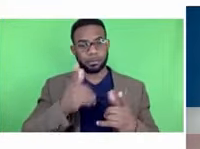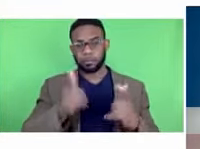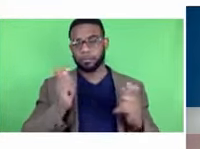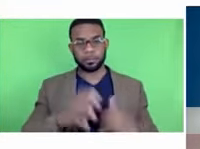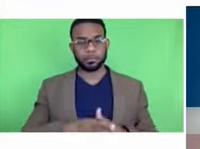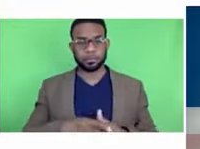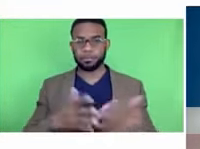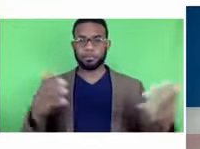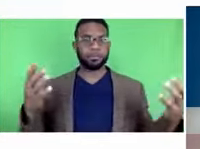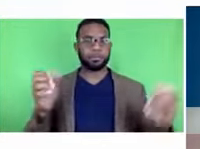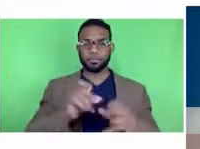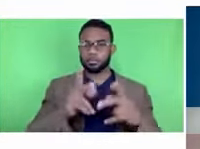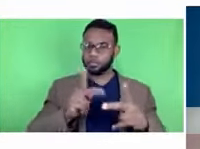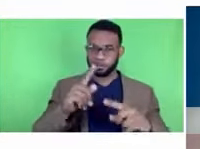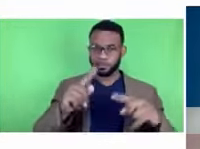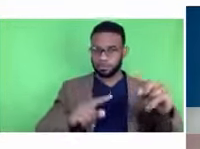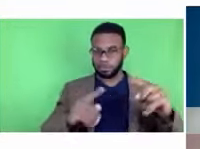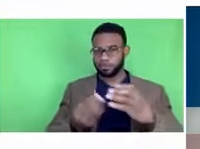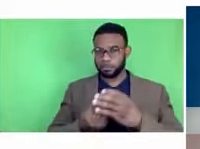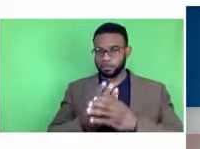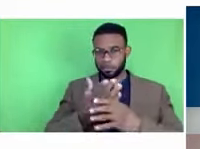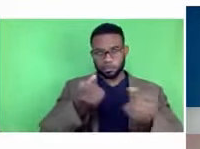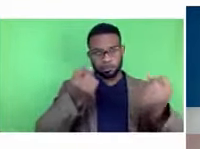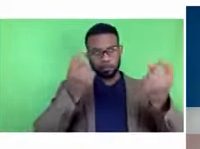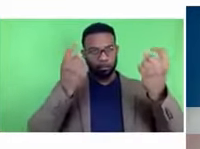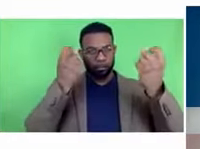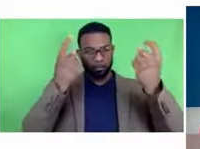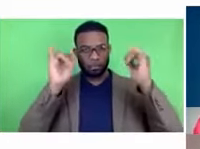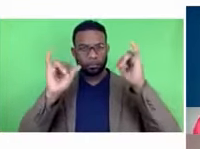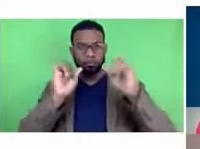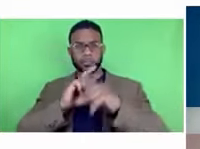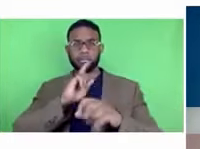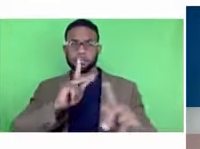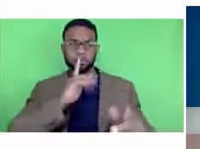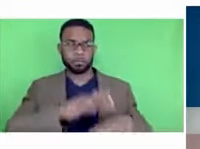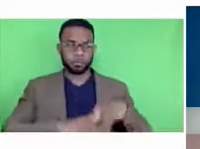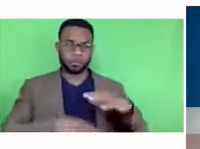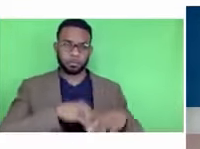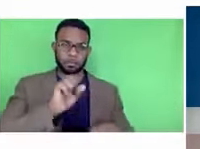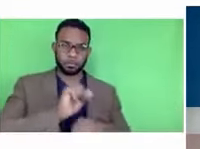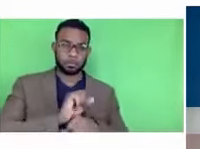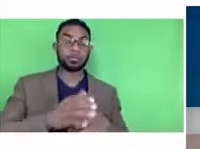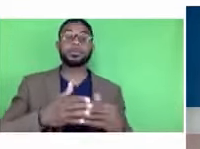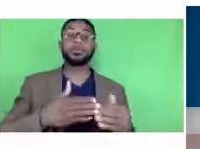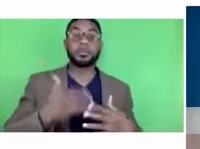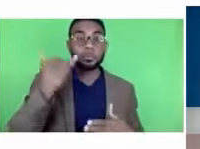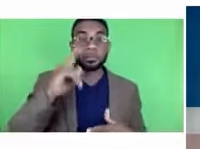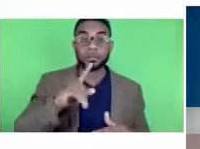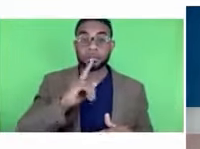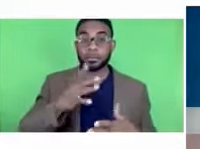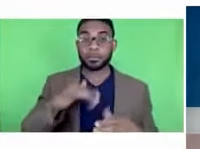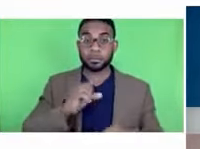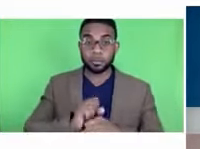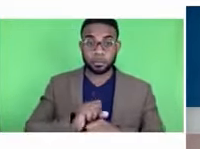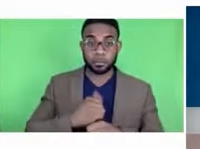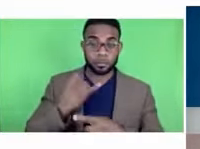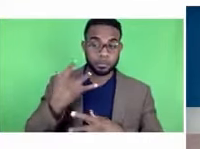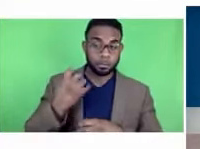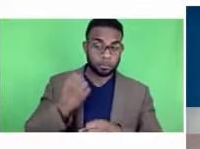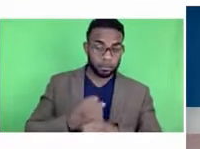So workplaces are really growing and developing to ensure that people are comfortable where they're working. Even if you already had the job and had it for years,